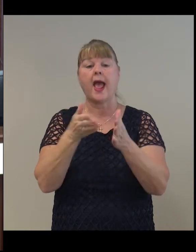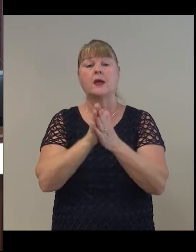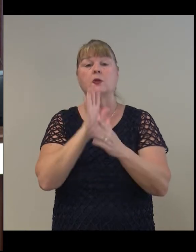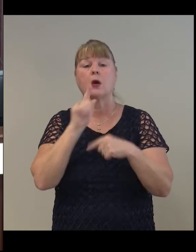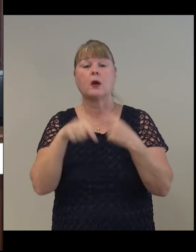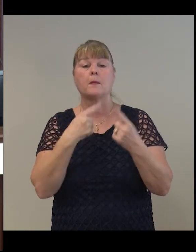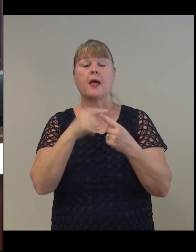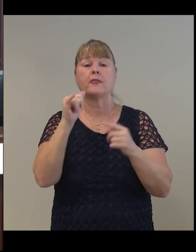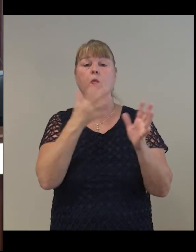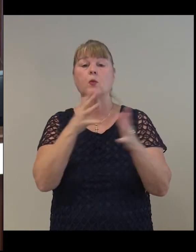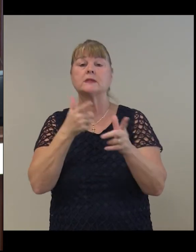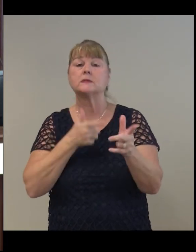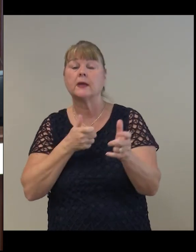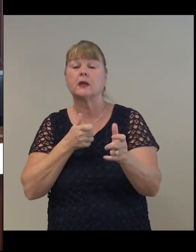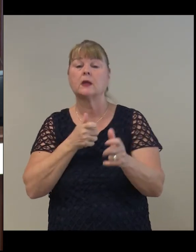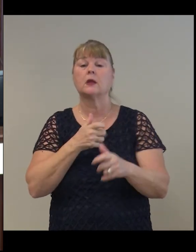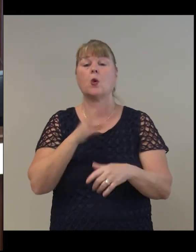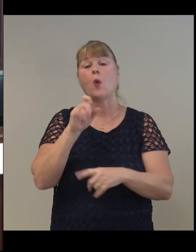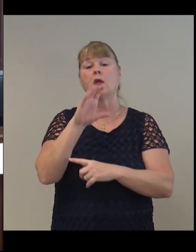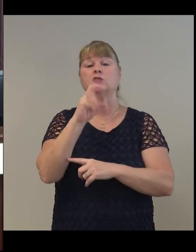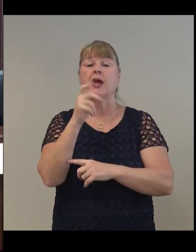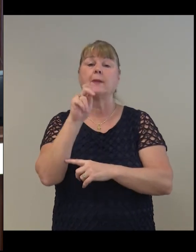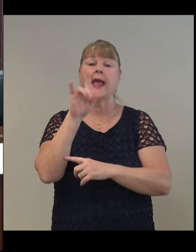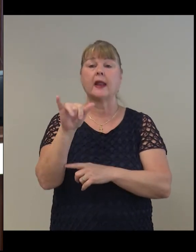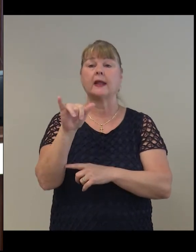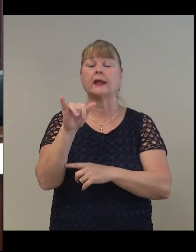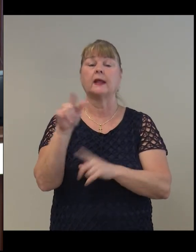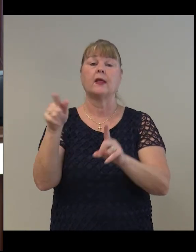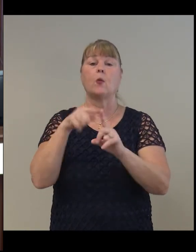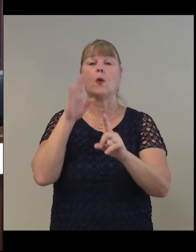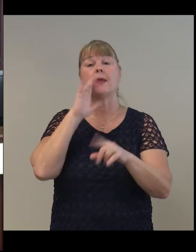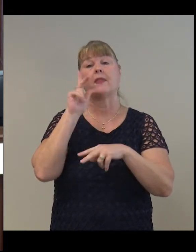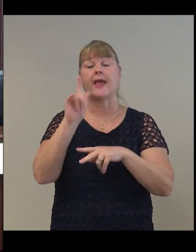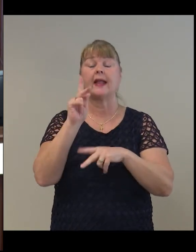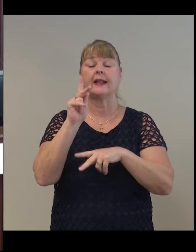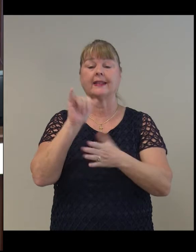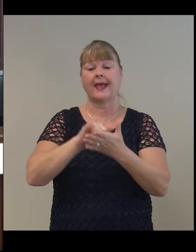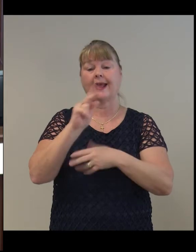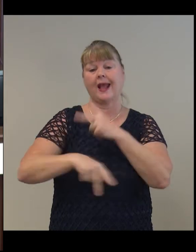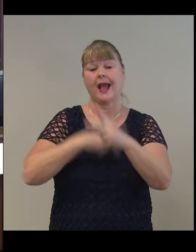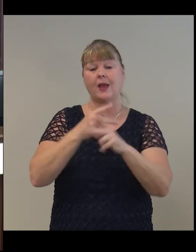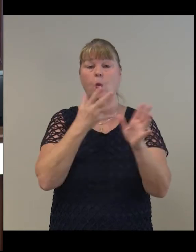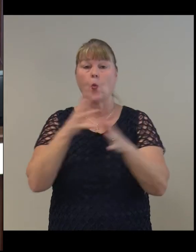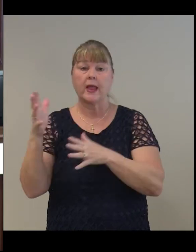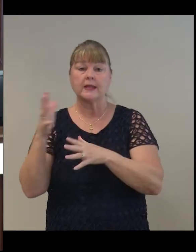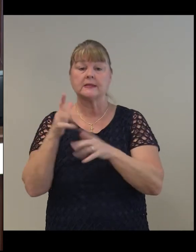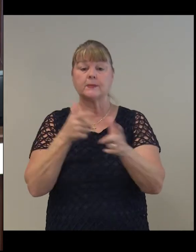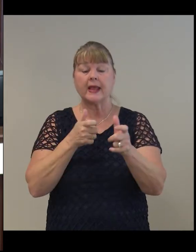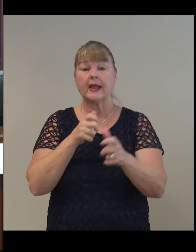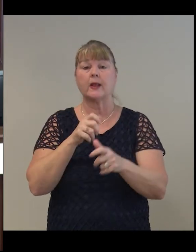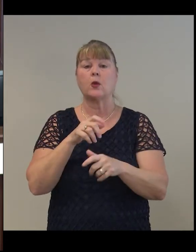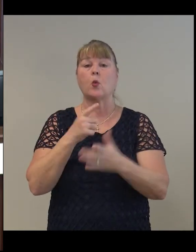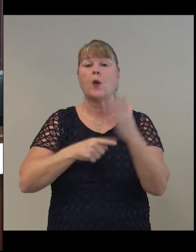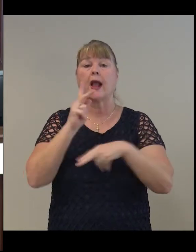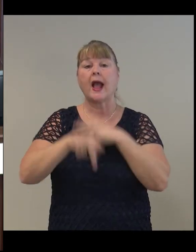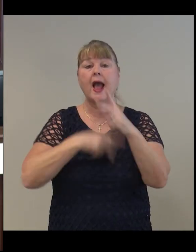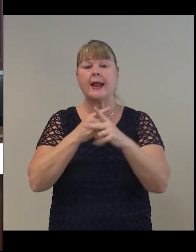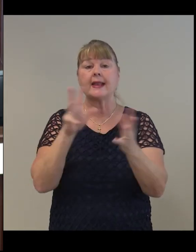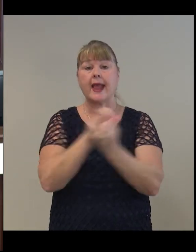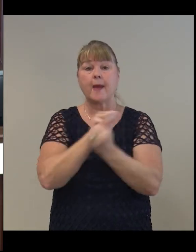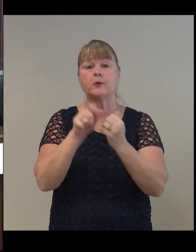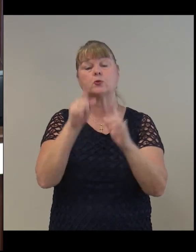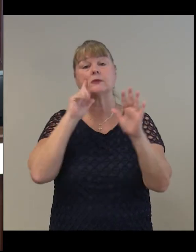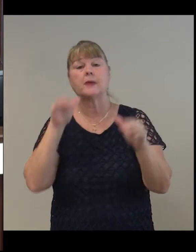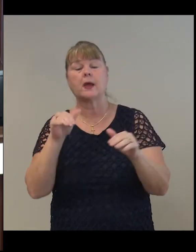speeds. They didn't say, well, according to Chatham County, it's going to be this type of wind speed and what type of damage you can expect. It's